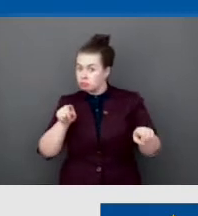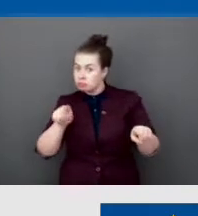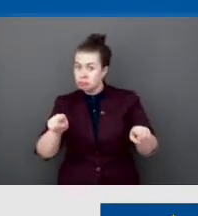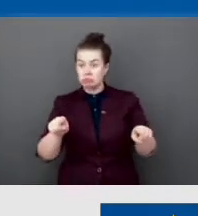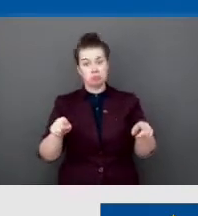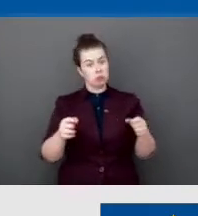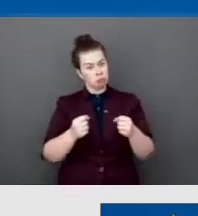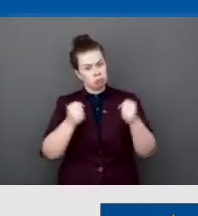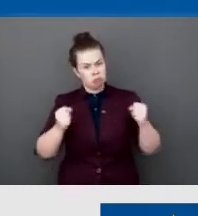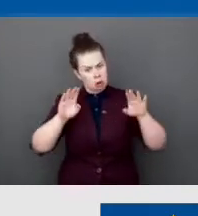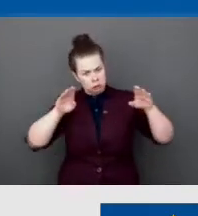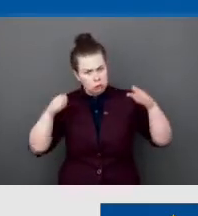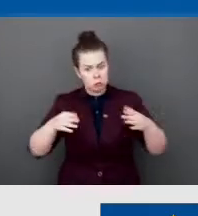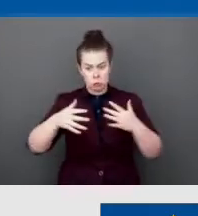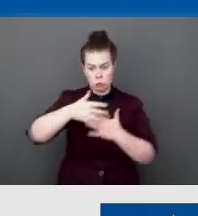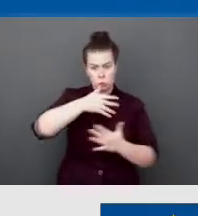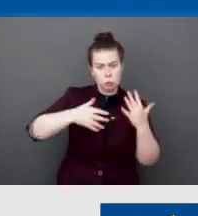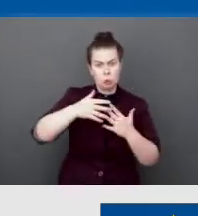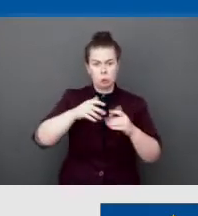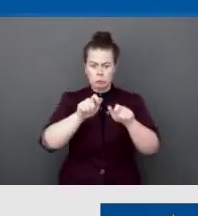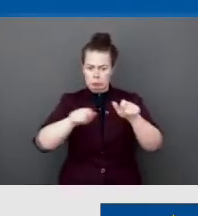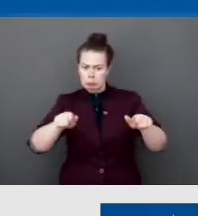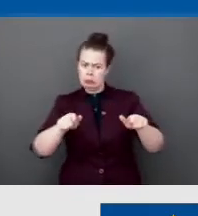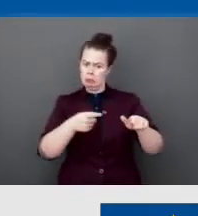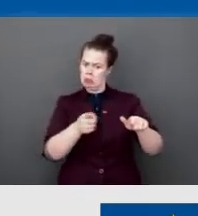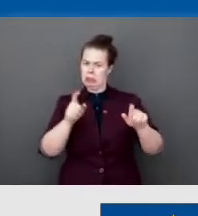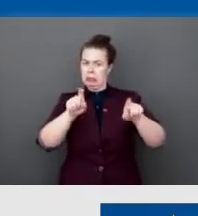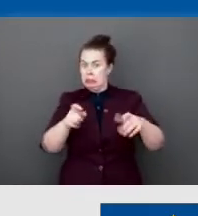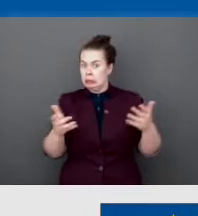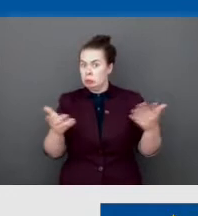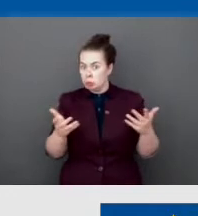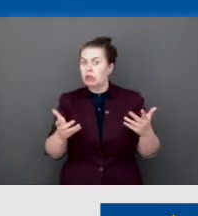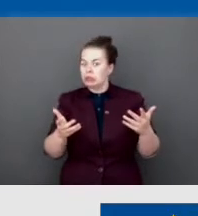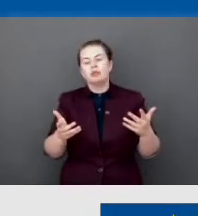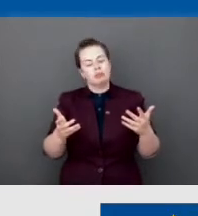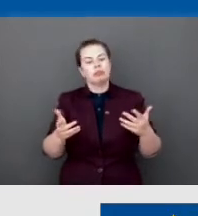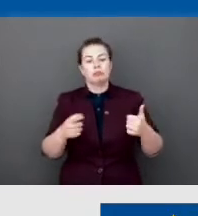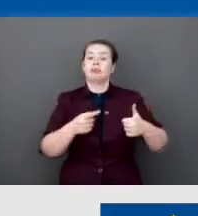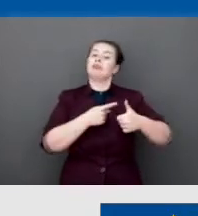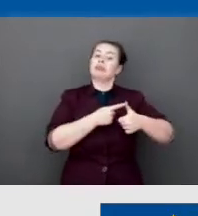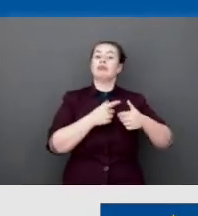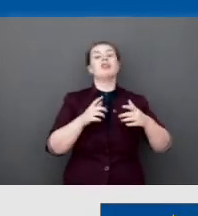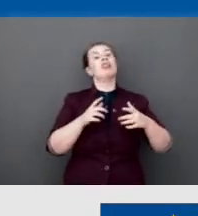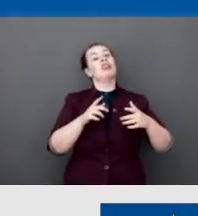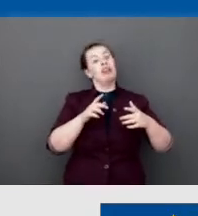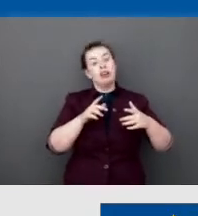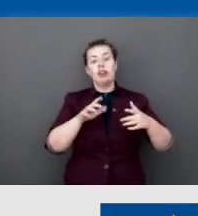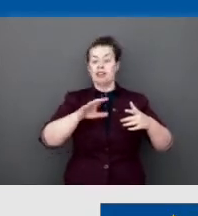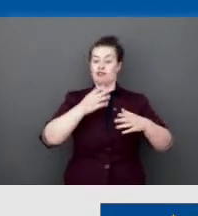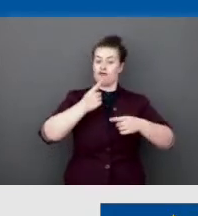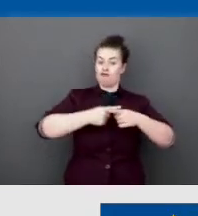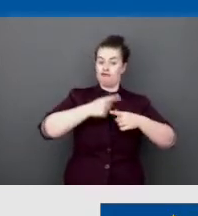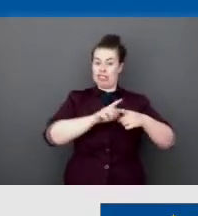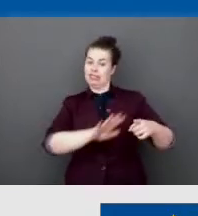focus on the health and social needs of the people are the Health Region, 5th IPE, responsible for the interconnection of